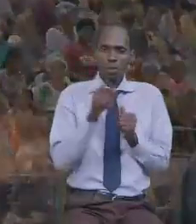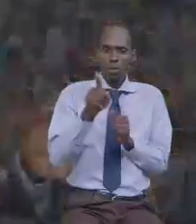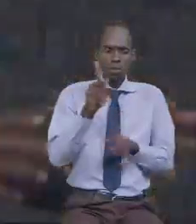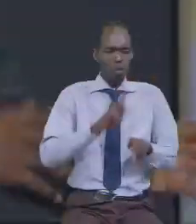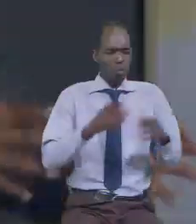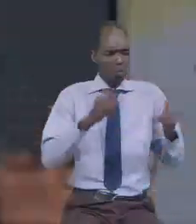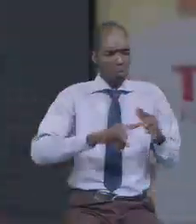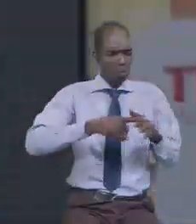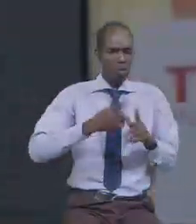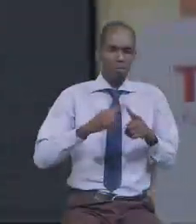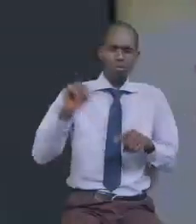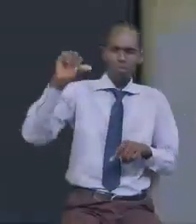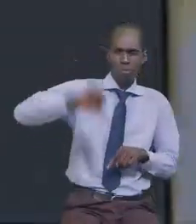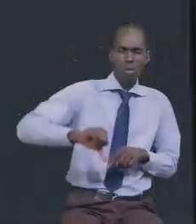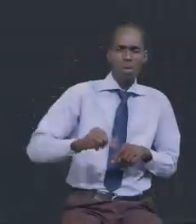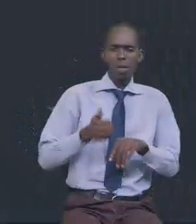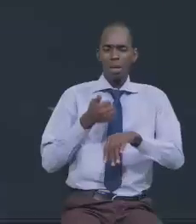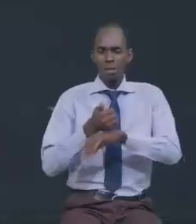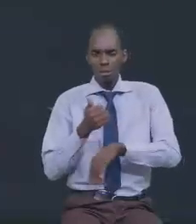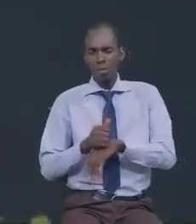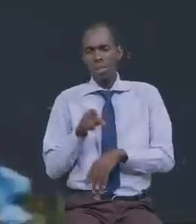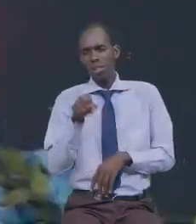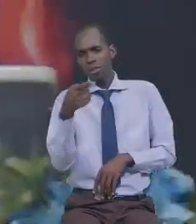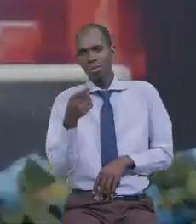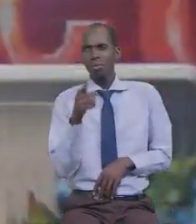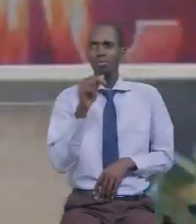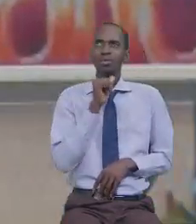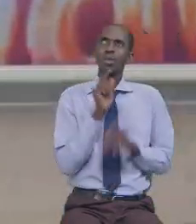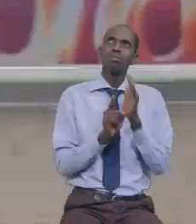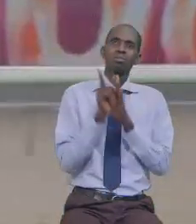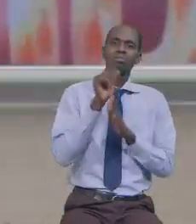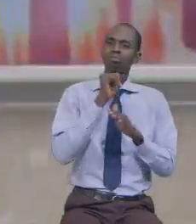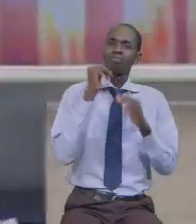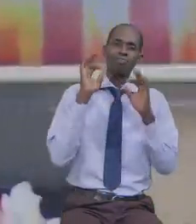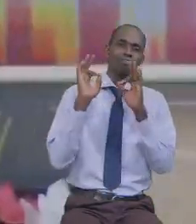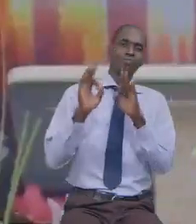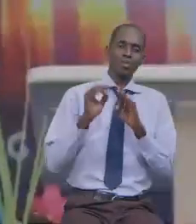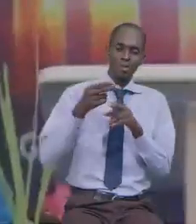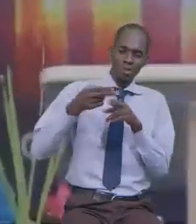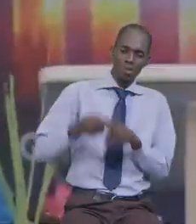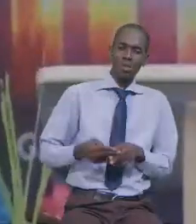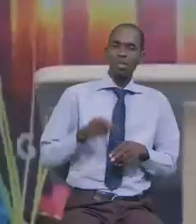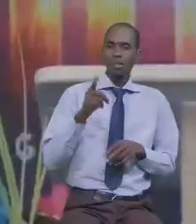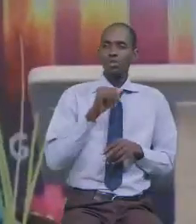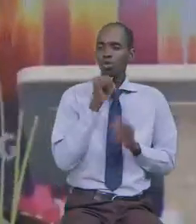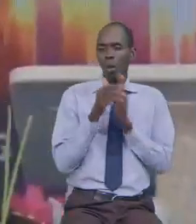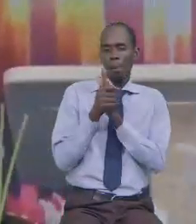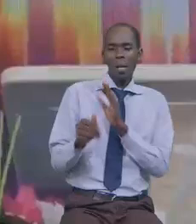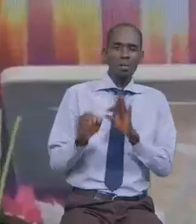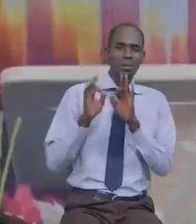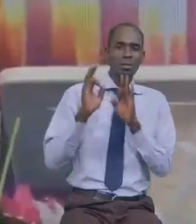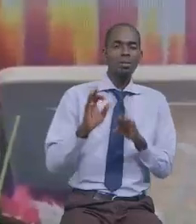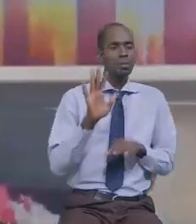It's not good enough. It's not tall enough. It's not high enough. It's not knowledge enough. It's not an expert enough to say, don't